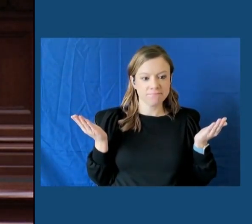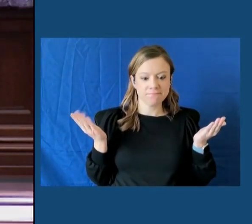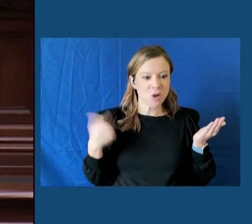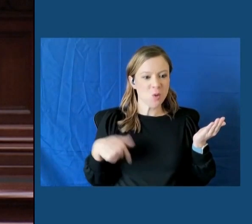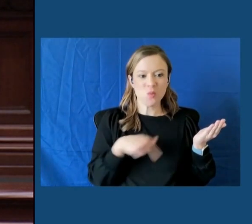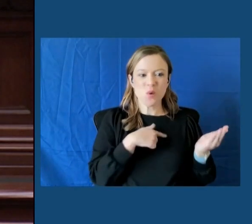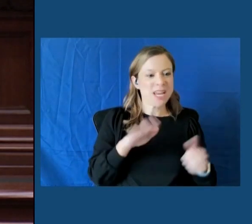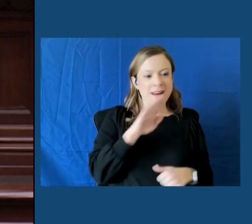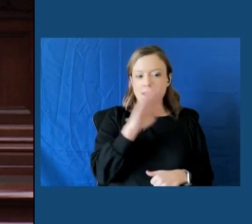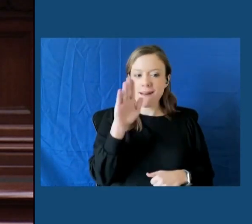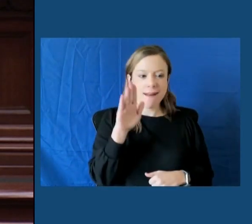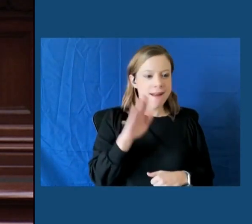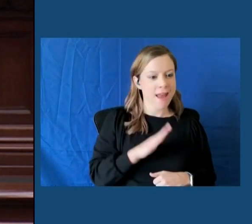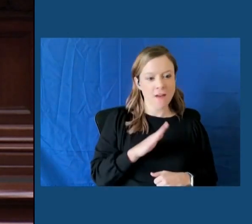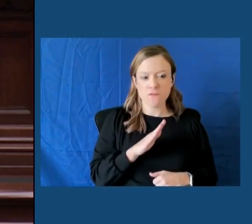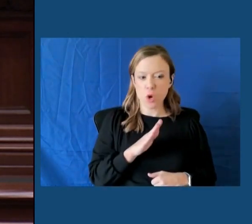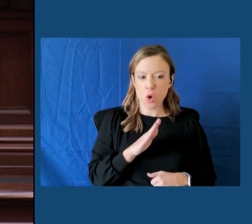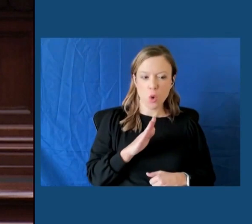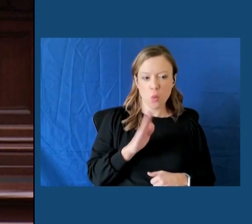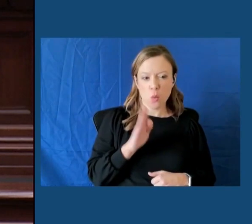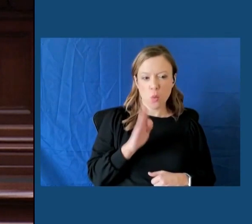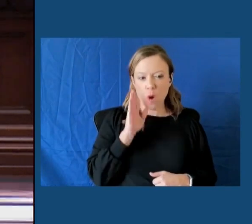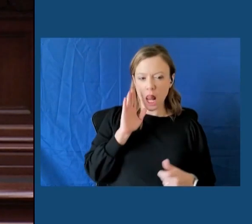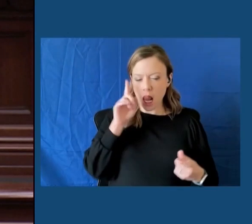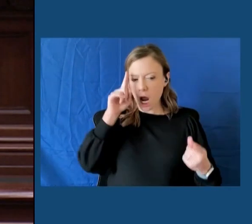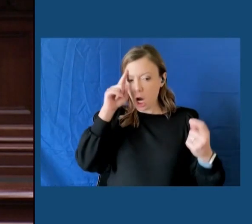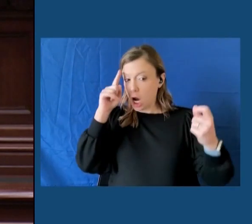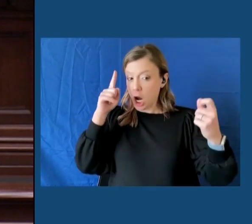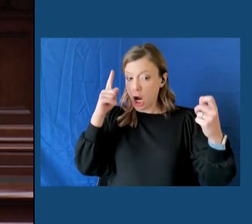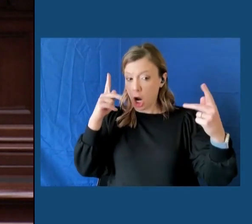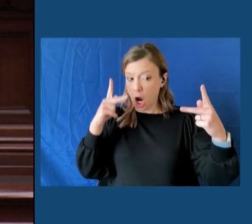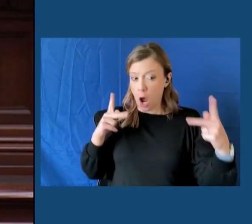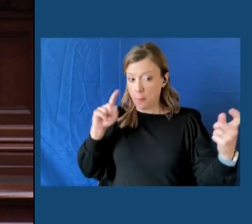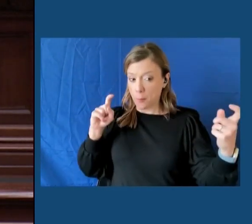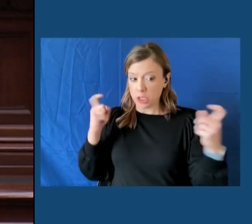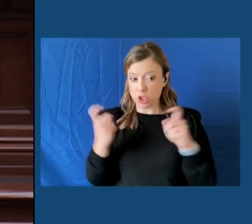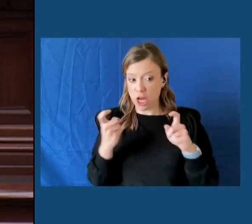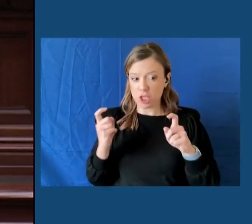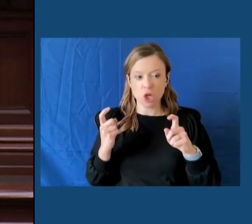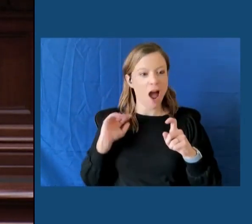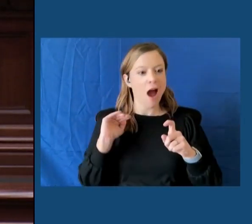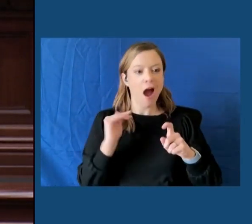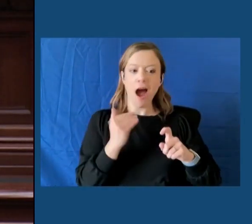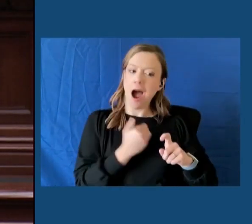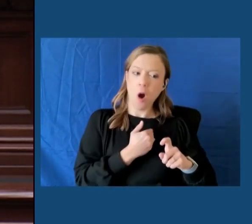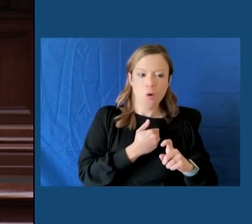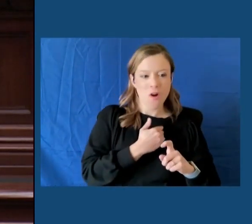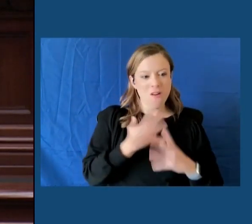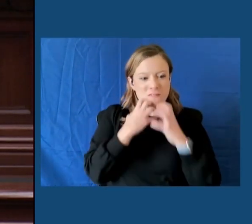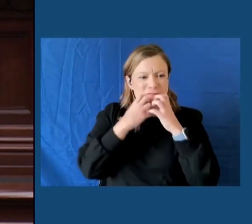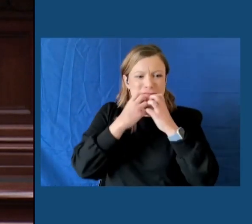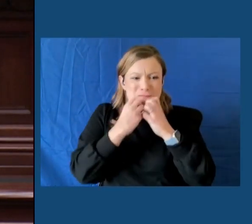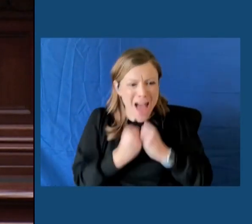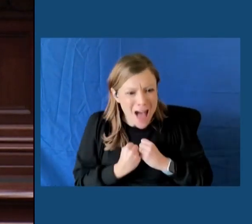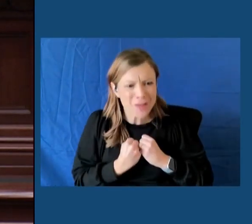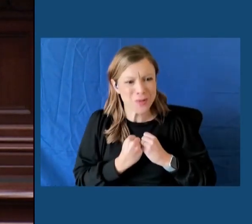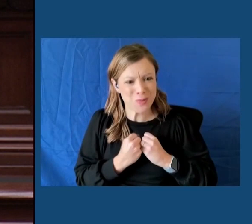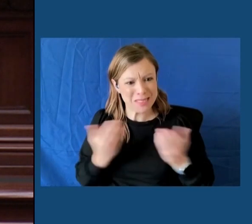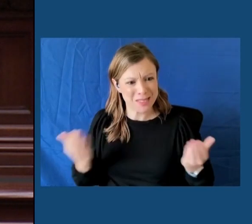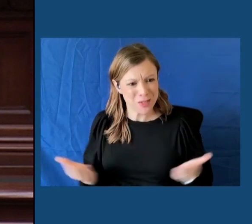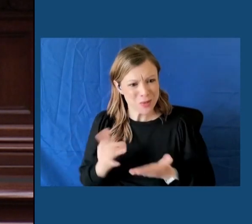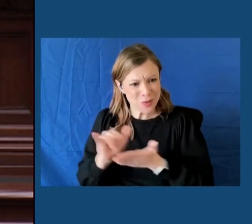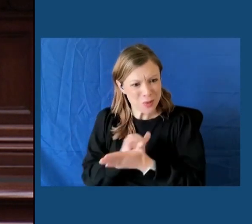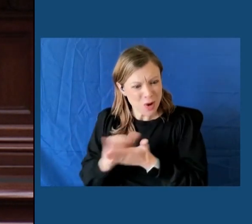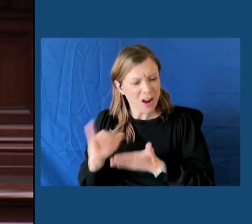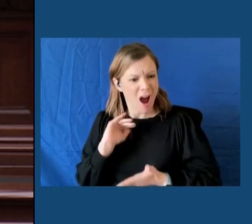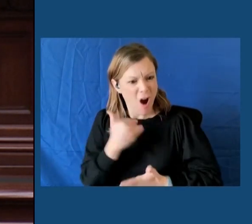compromise our progressive values as New Yorkers, because our New York is as powerful as Niagara Falls.